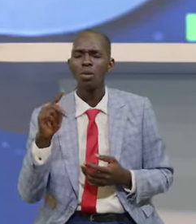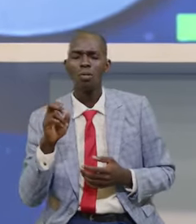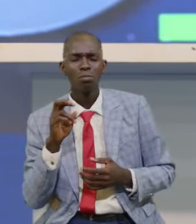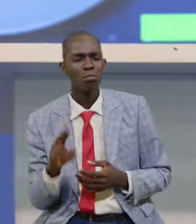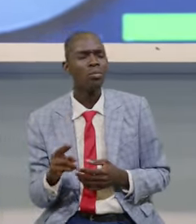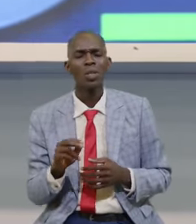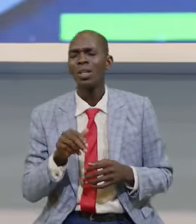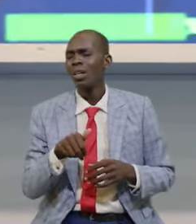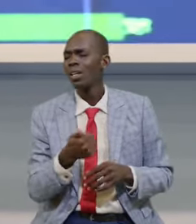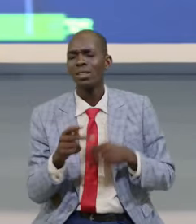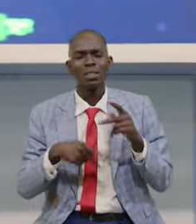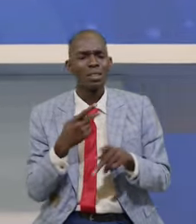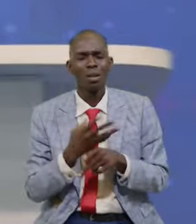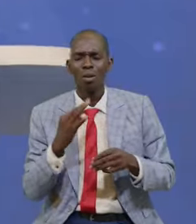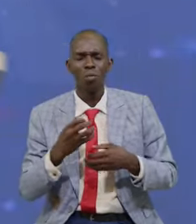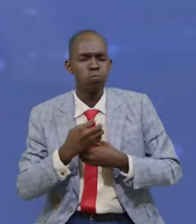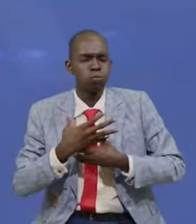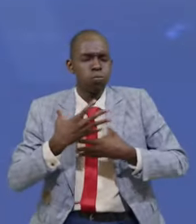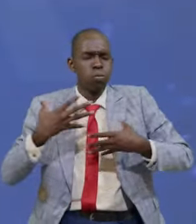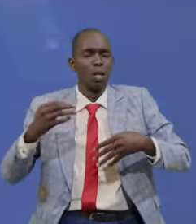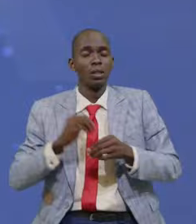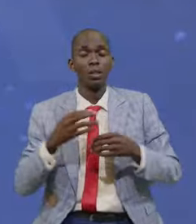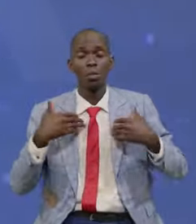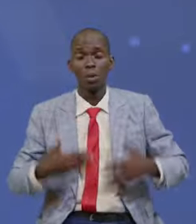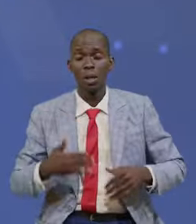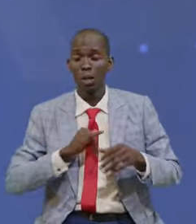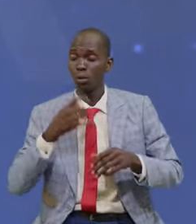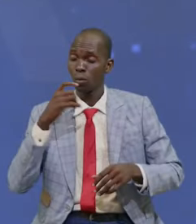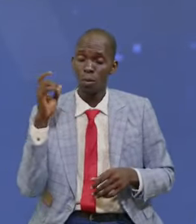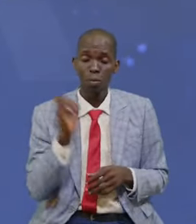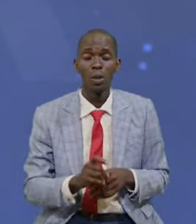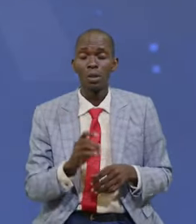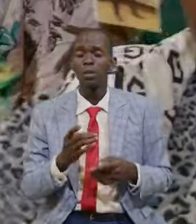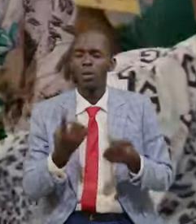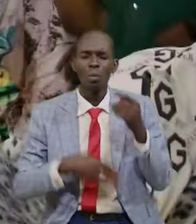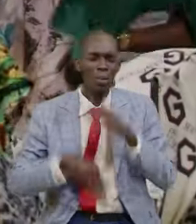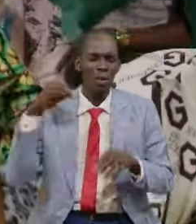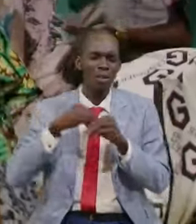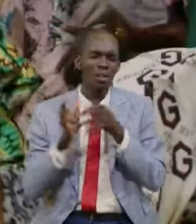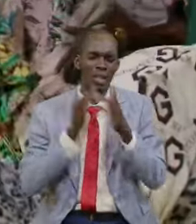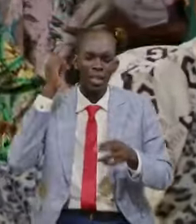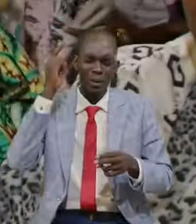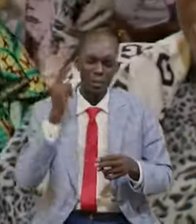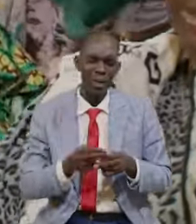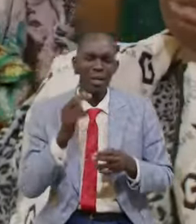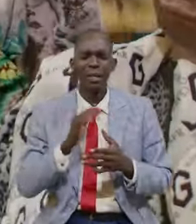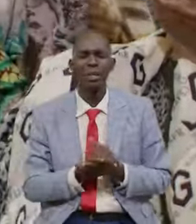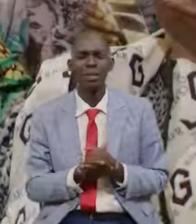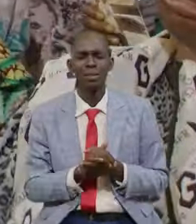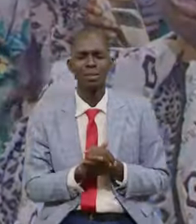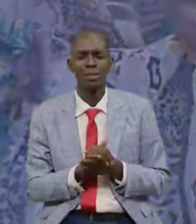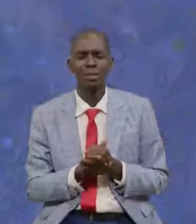of swelling in your body, I command, come out in Jesus' name.